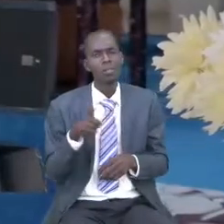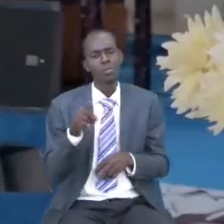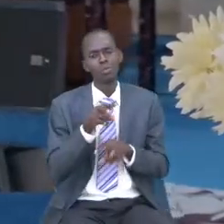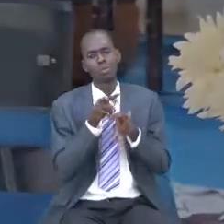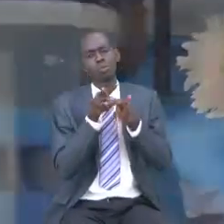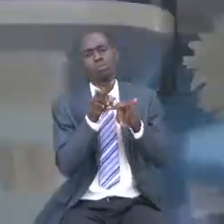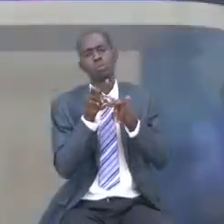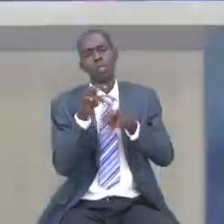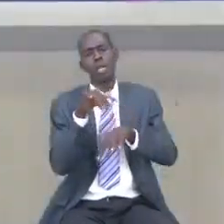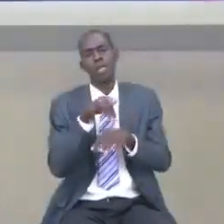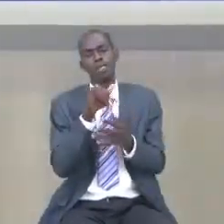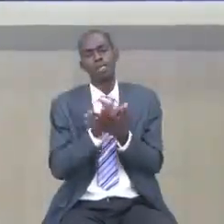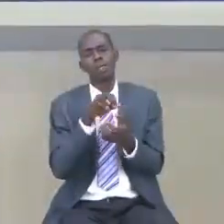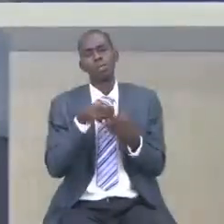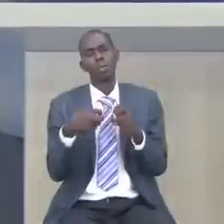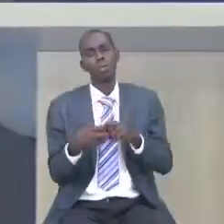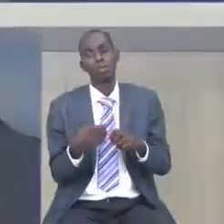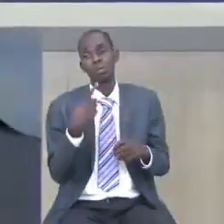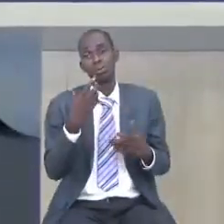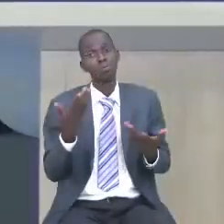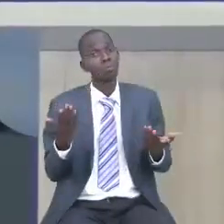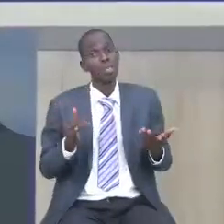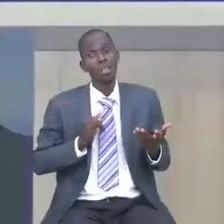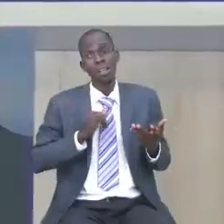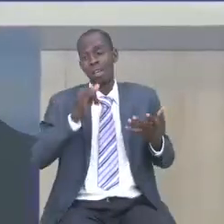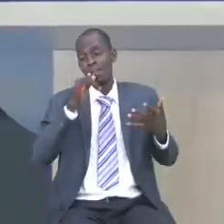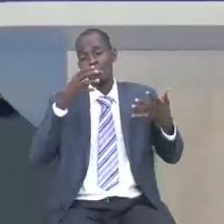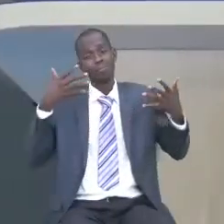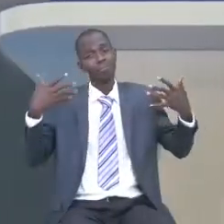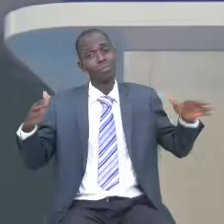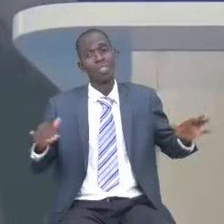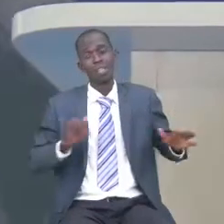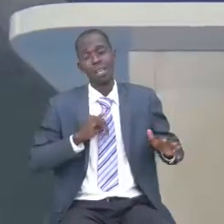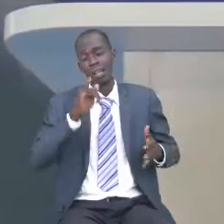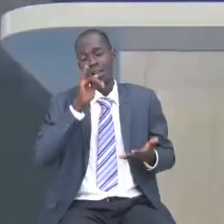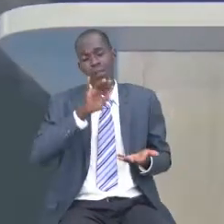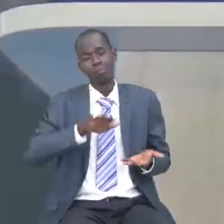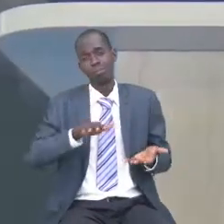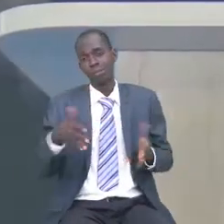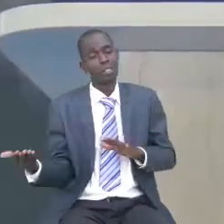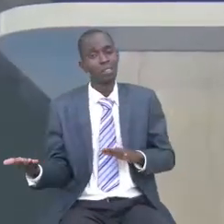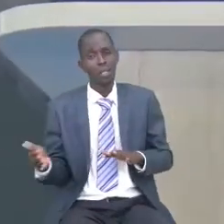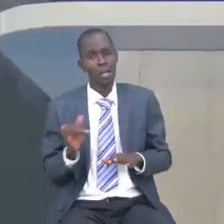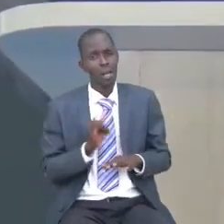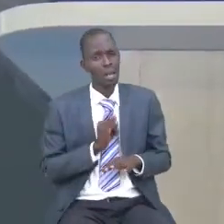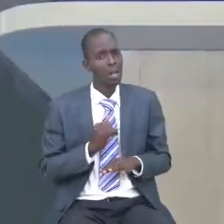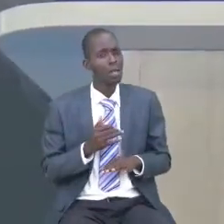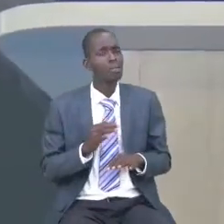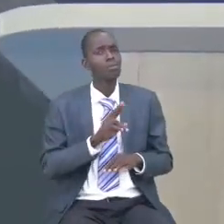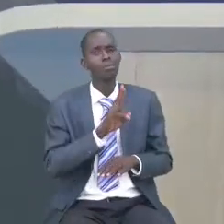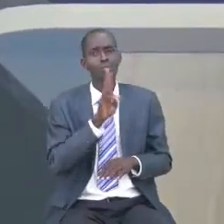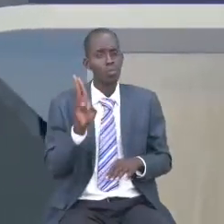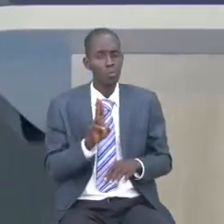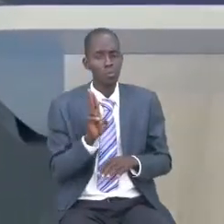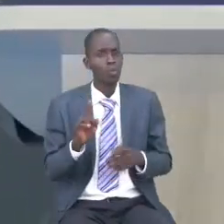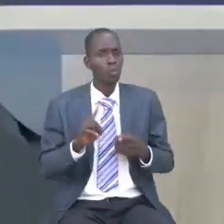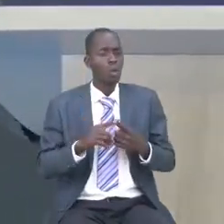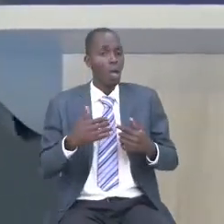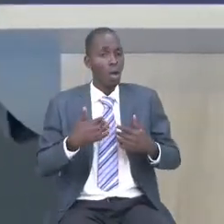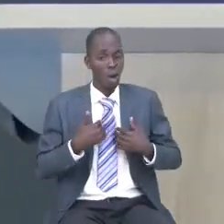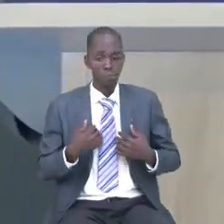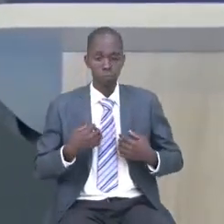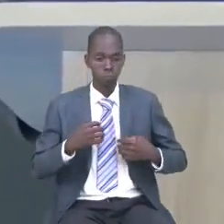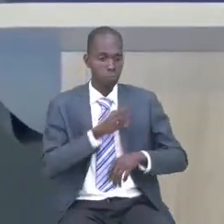that and you say, I'm gone, I'm done. I used to have the energy pumping me